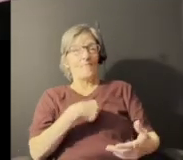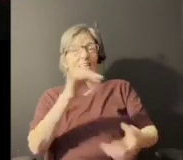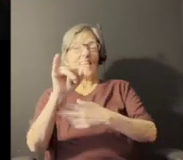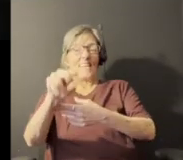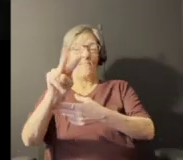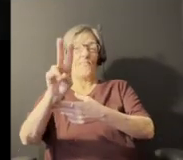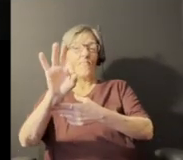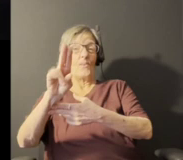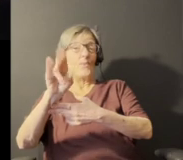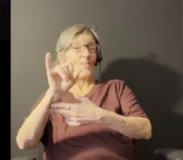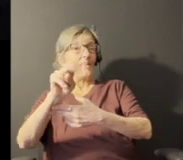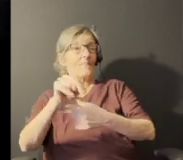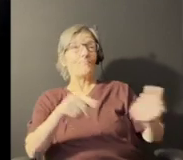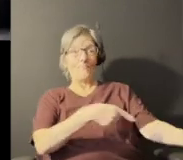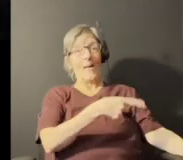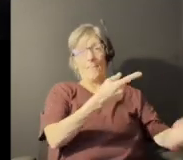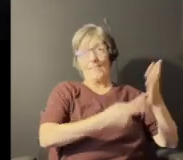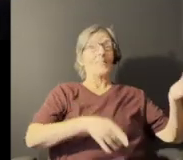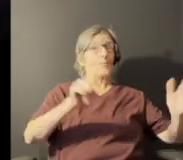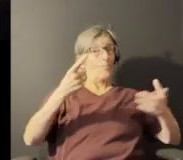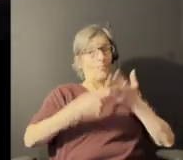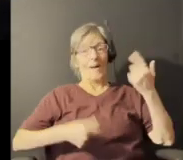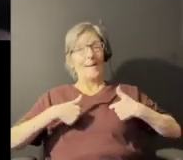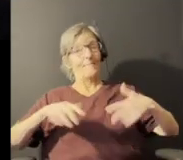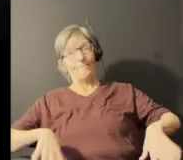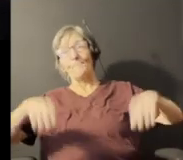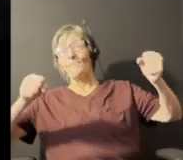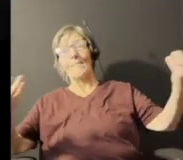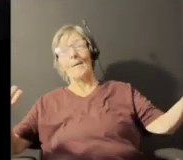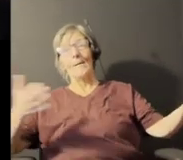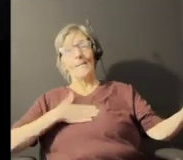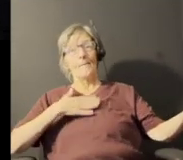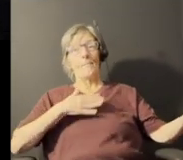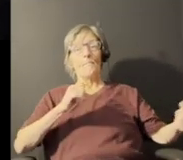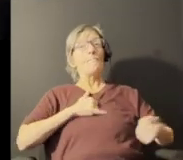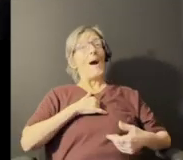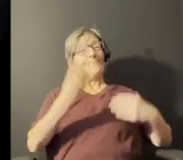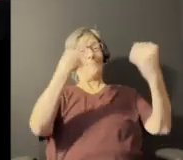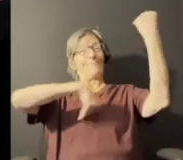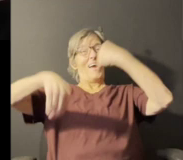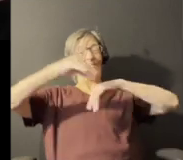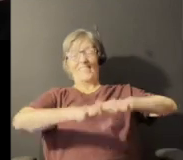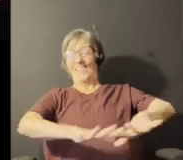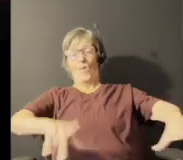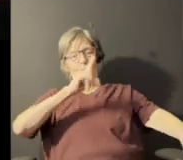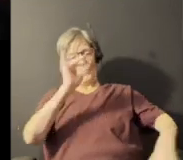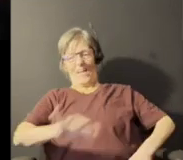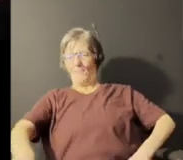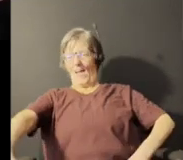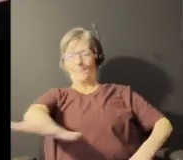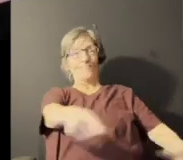my infusion materials, but this is what my, you know, this is what my banquet looks like.